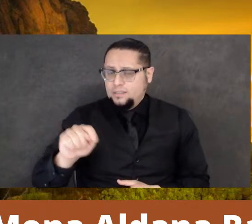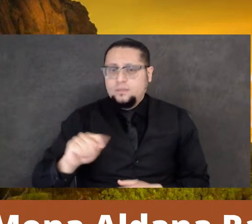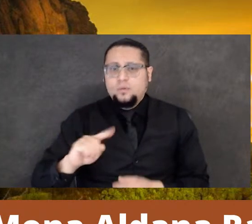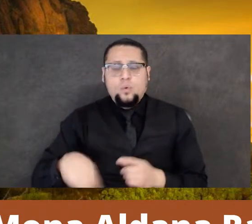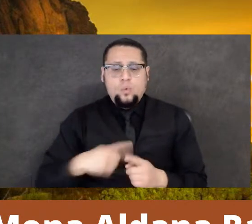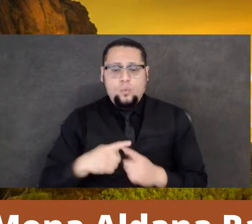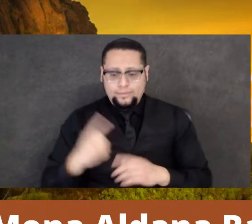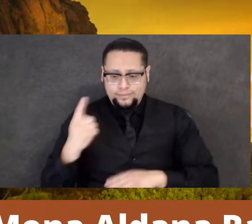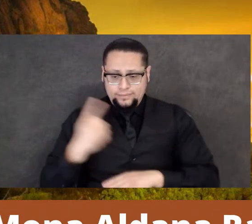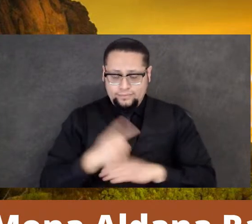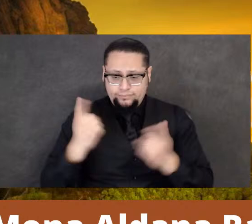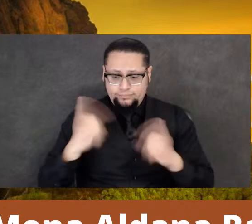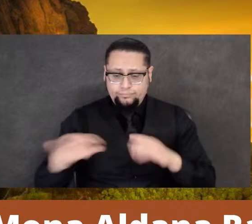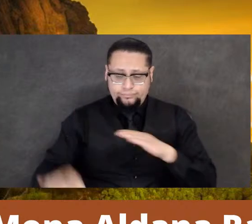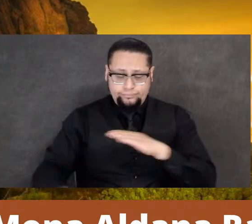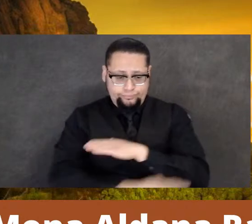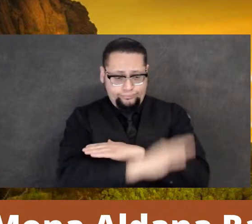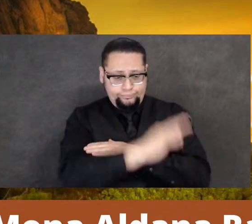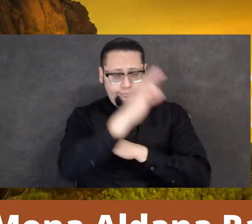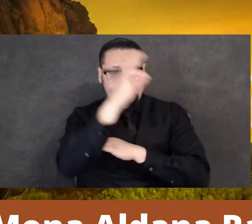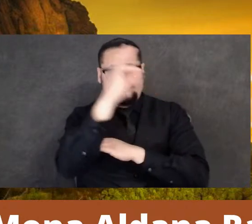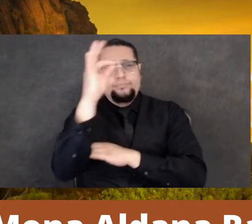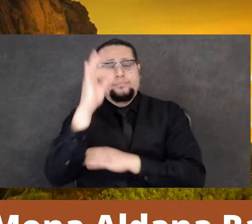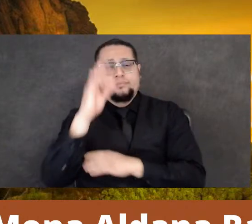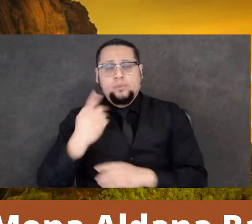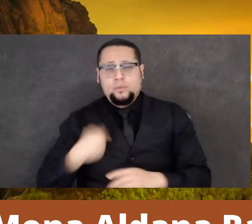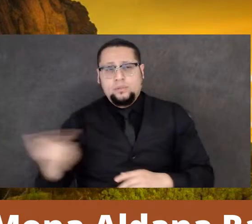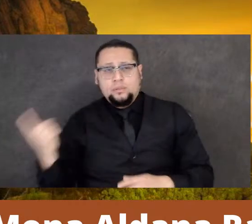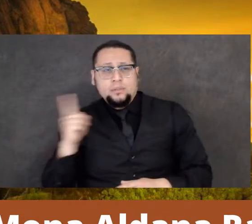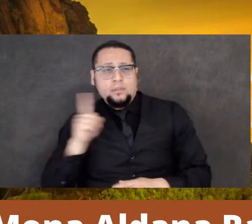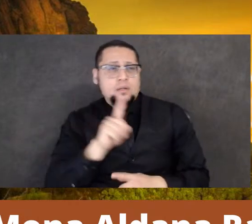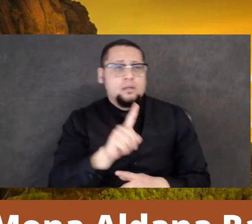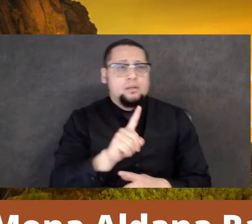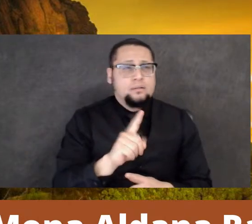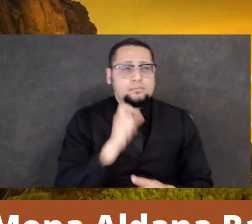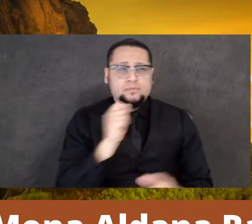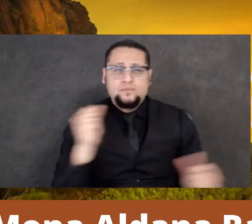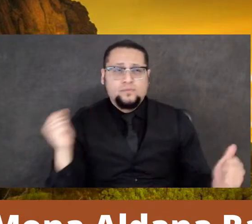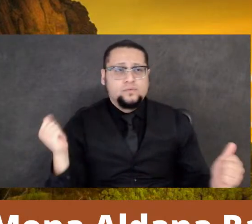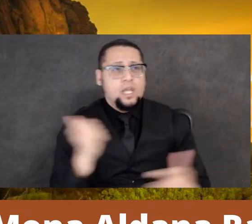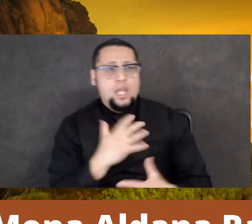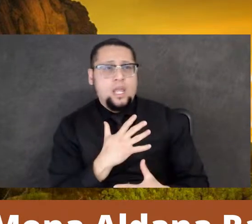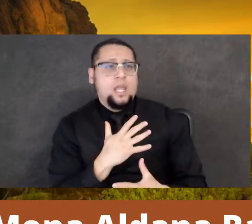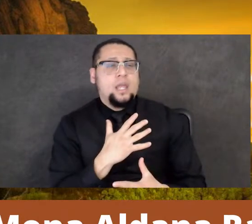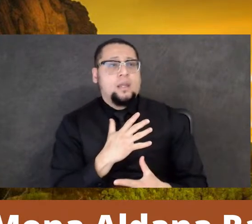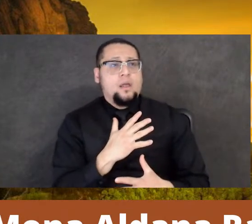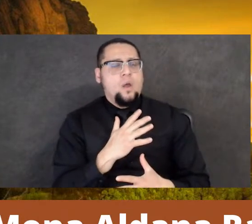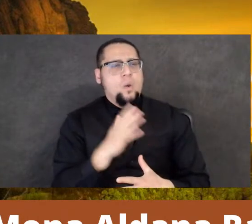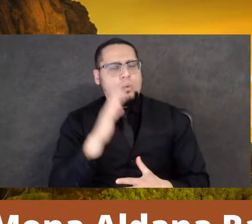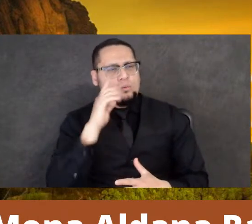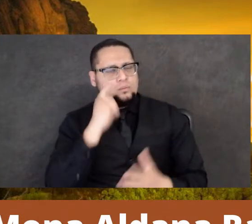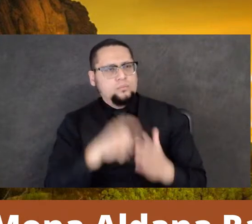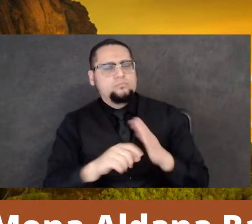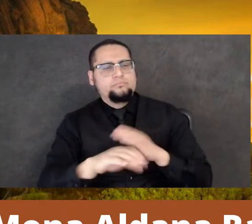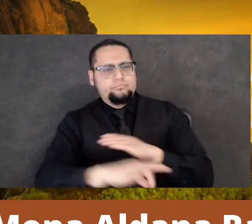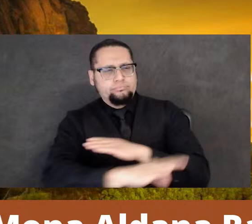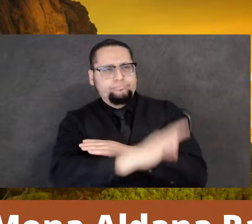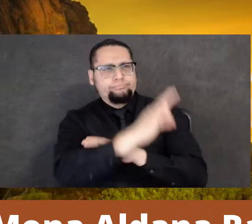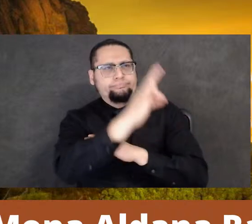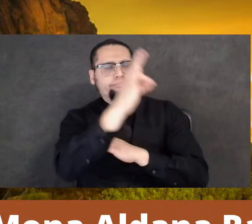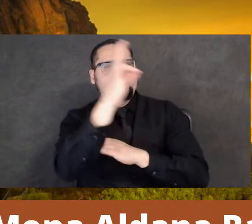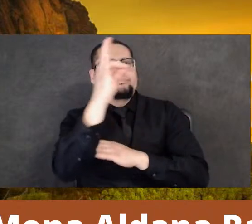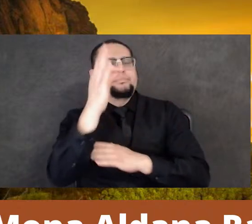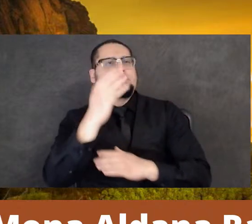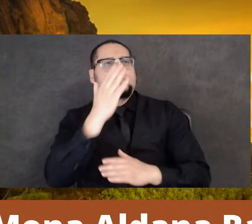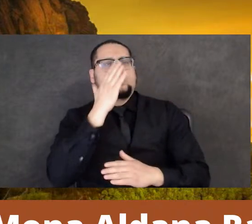day comes, we step out of the shade, aflame and unafraid. The new dawn blooms as we free it, for there